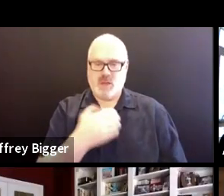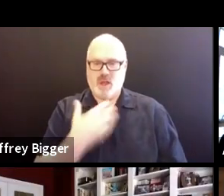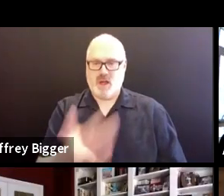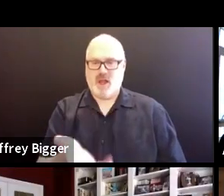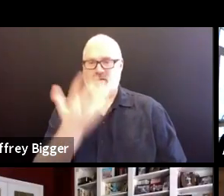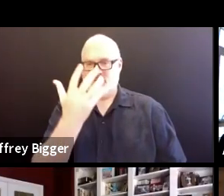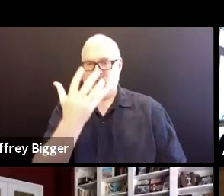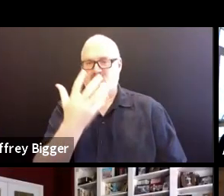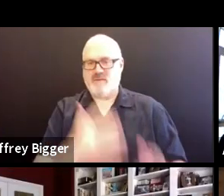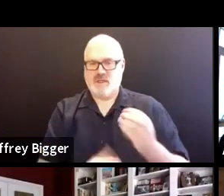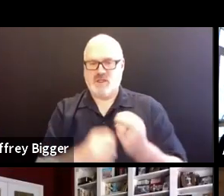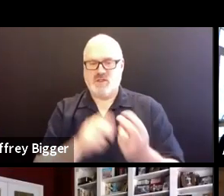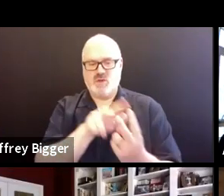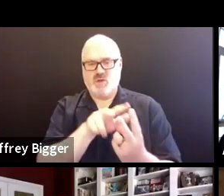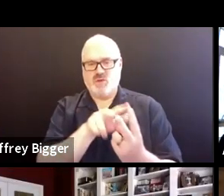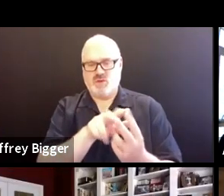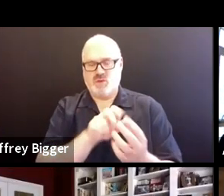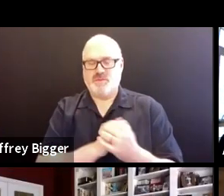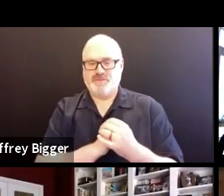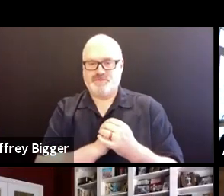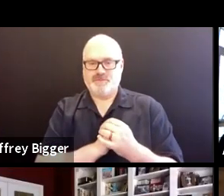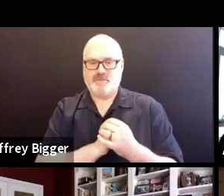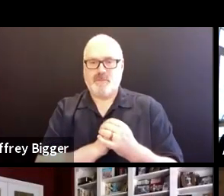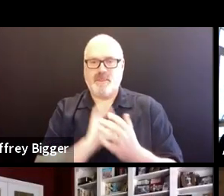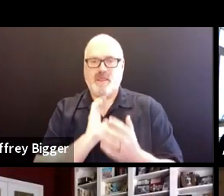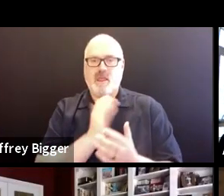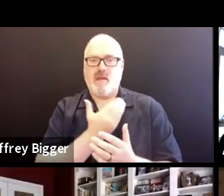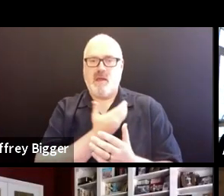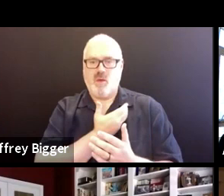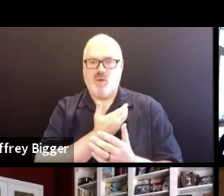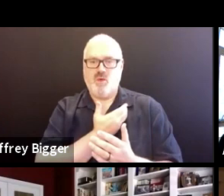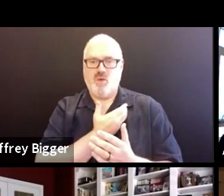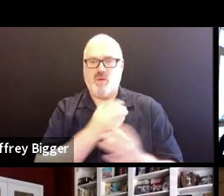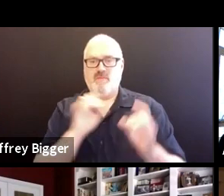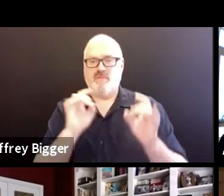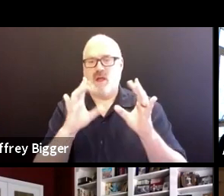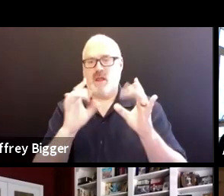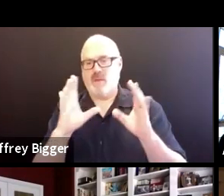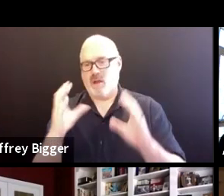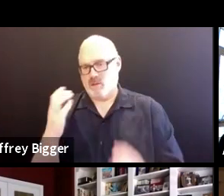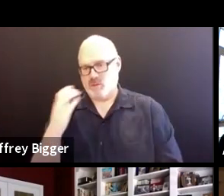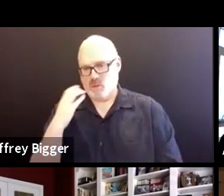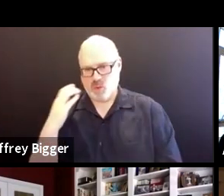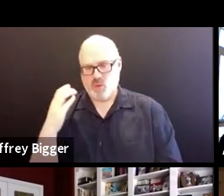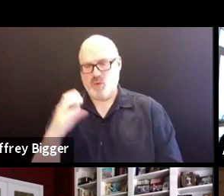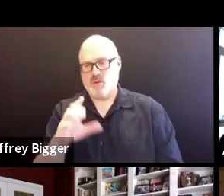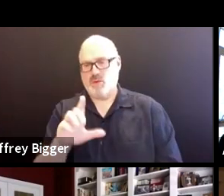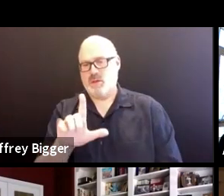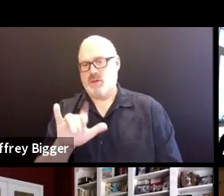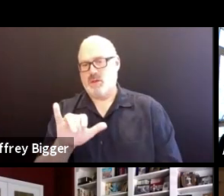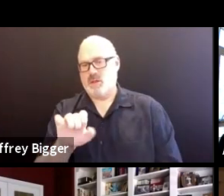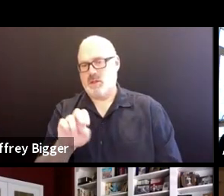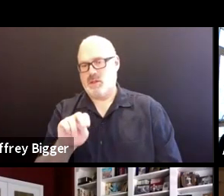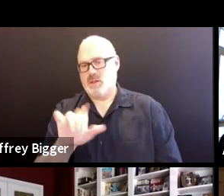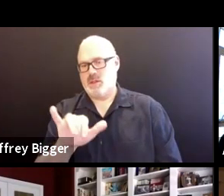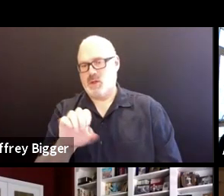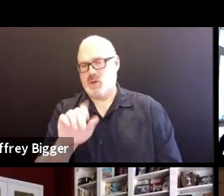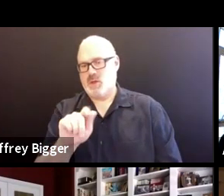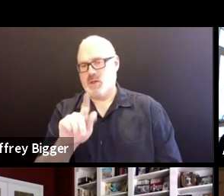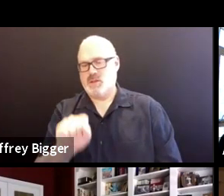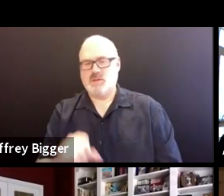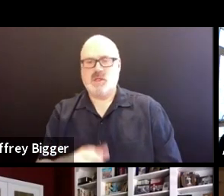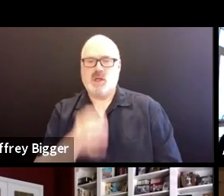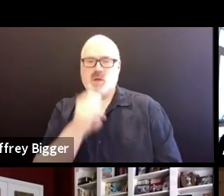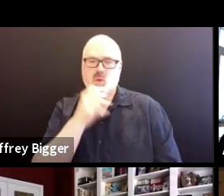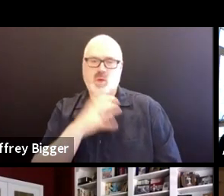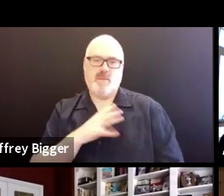to those 2 coaches, our volleyball coach, Lindsay Oates, and our women's